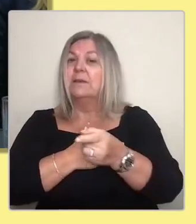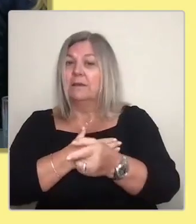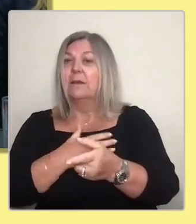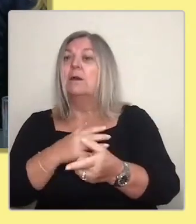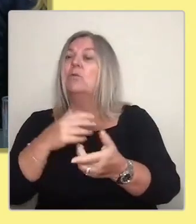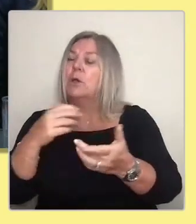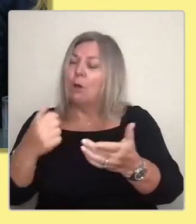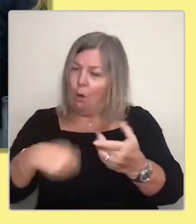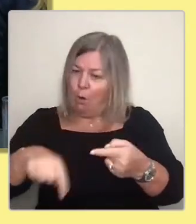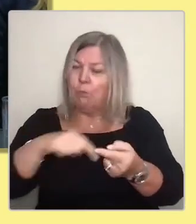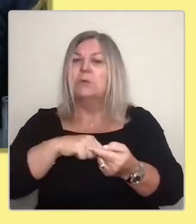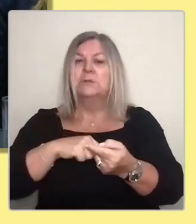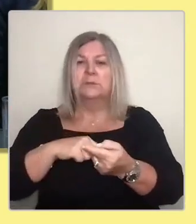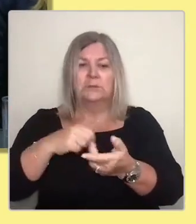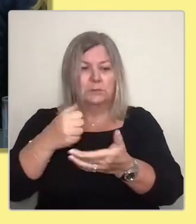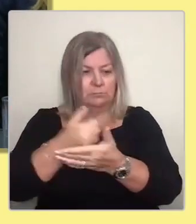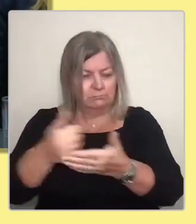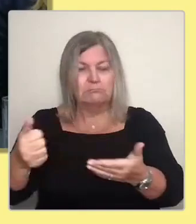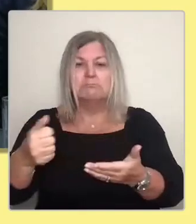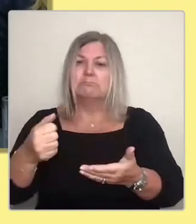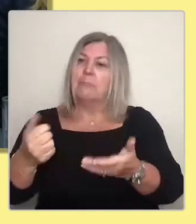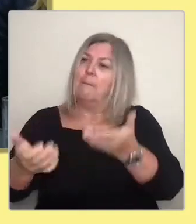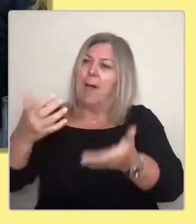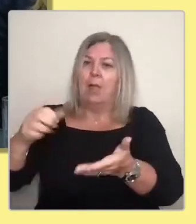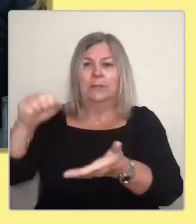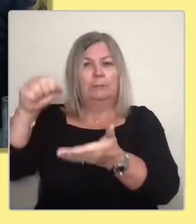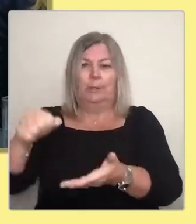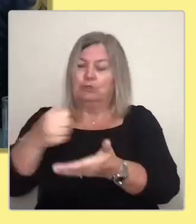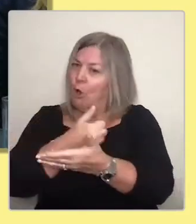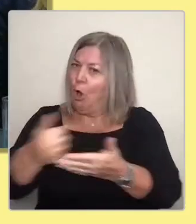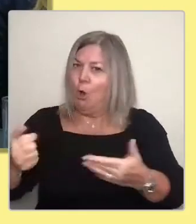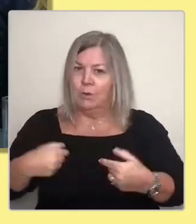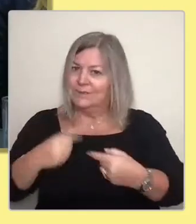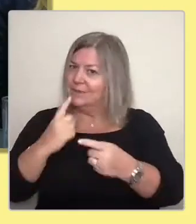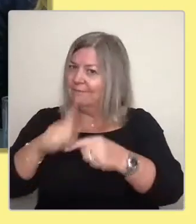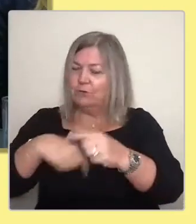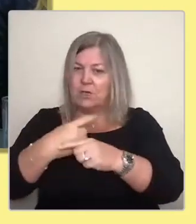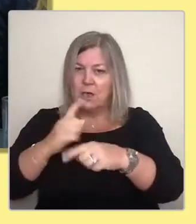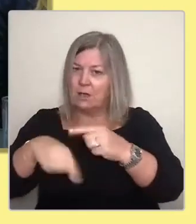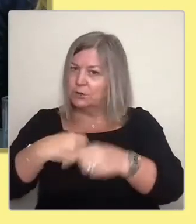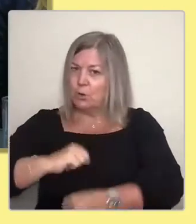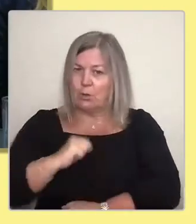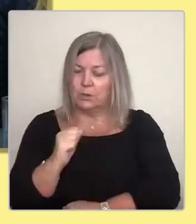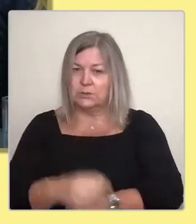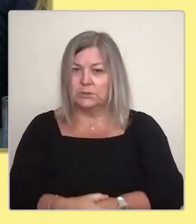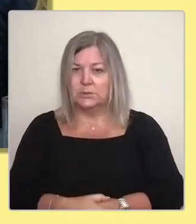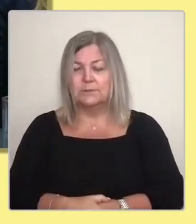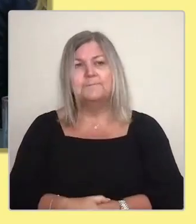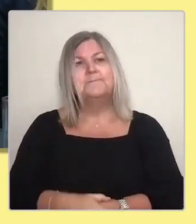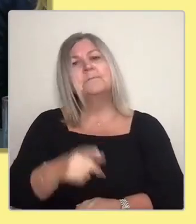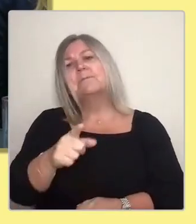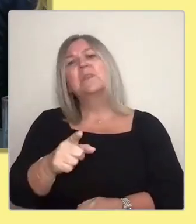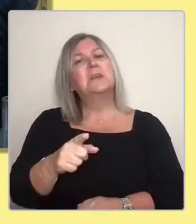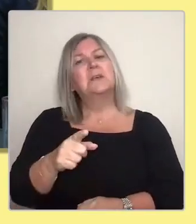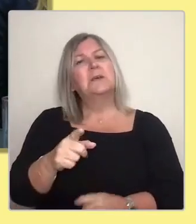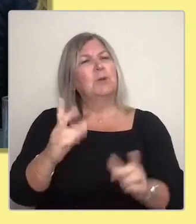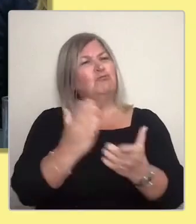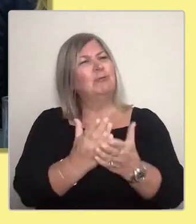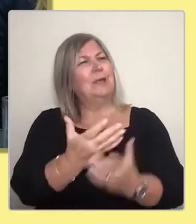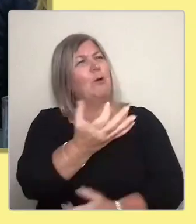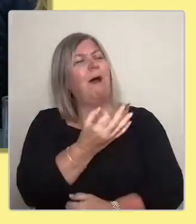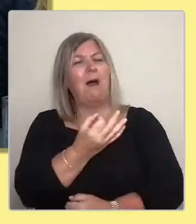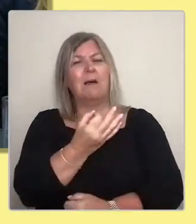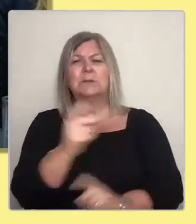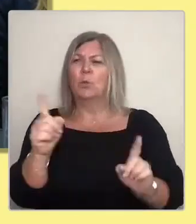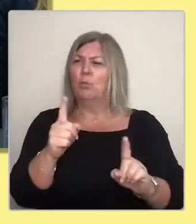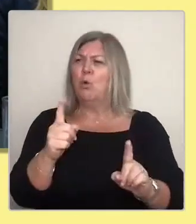for me at the heart of this Hustings, and actually whether or not there were Hustings happening, the question for all of us is this: What does Scotland need right now? Who